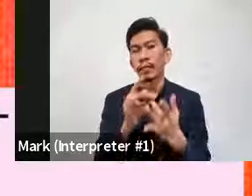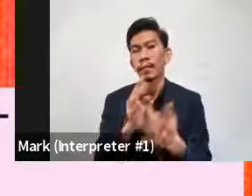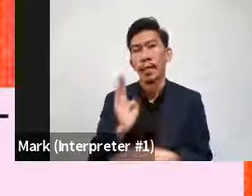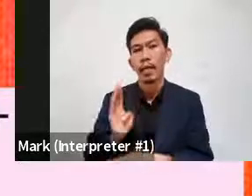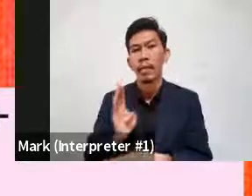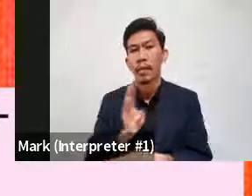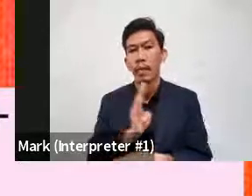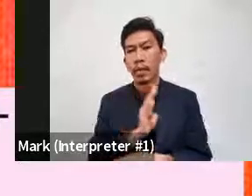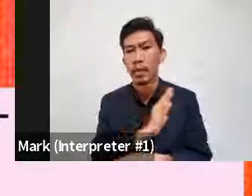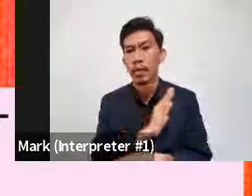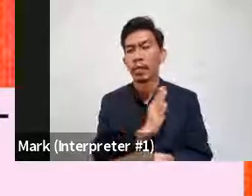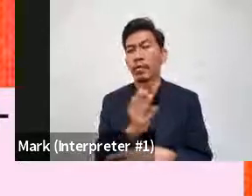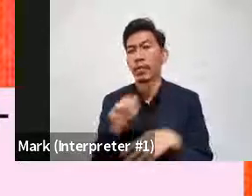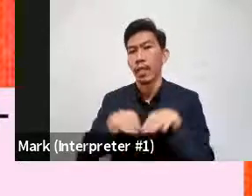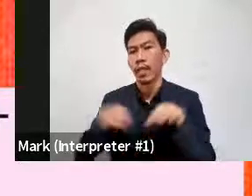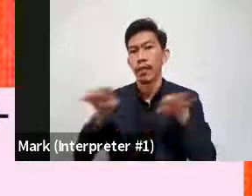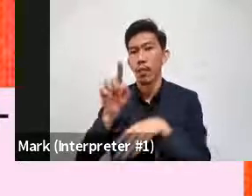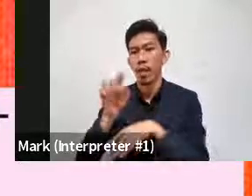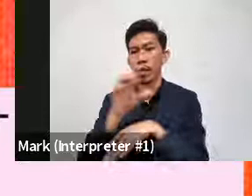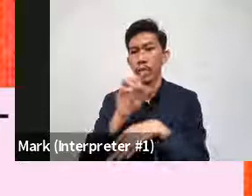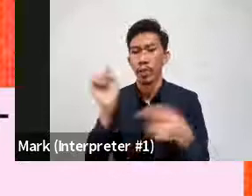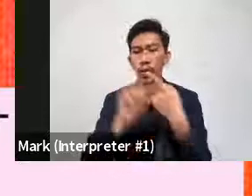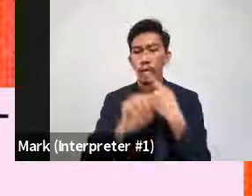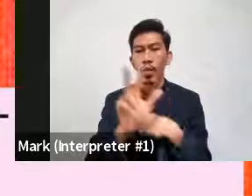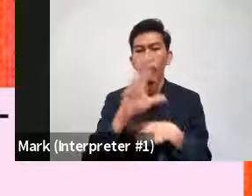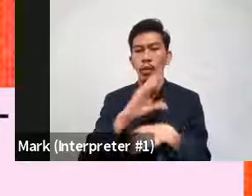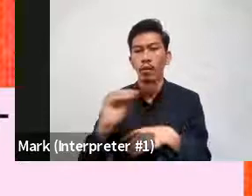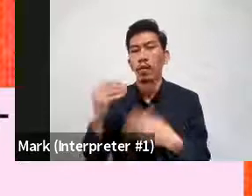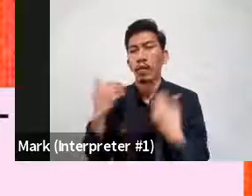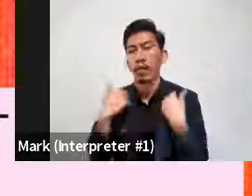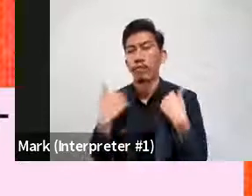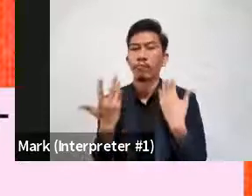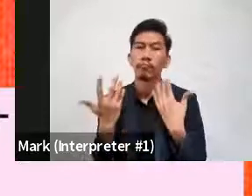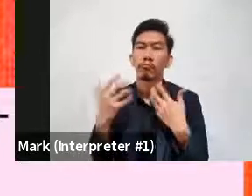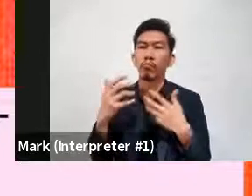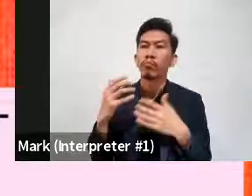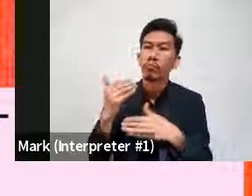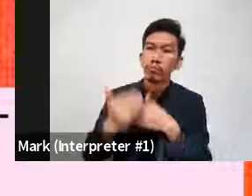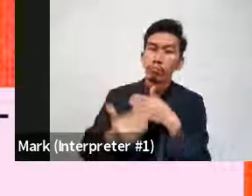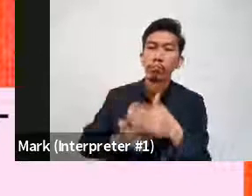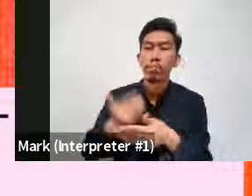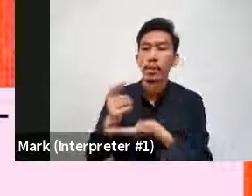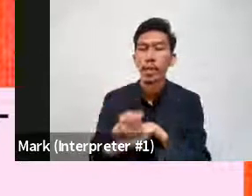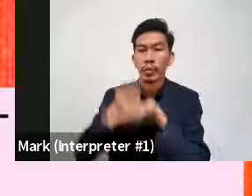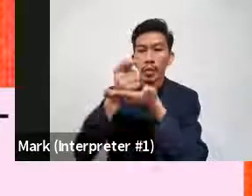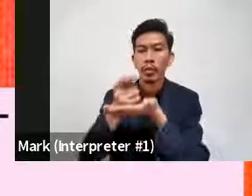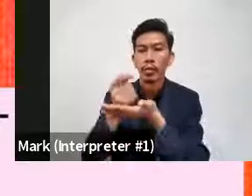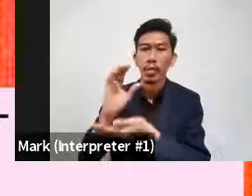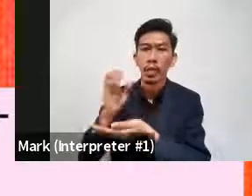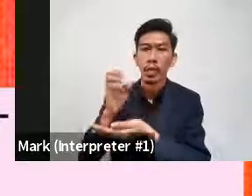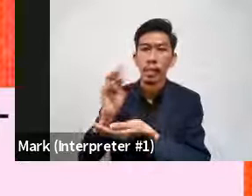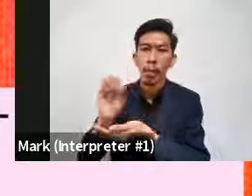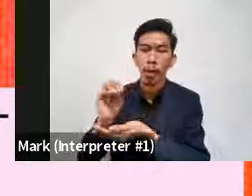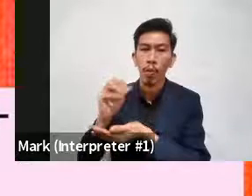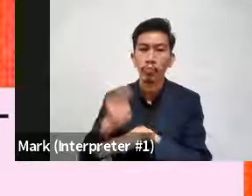GI stages 1 to 3, and mainly the treatment were chemotherapy and surgery. Now, one of the more important results of the PESO study